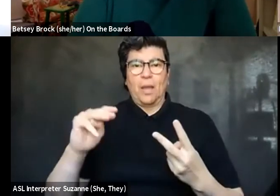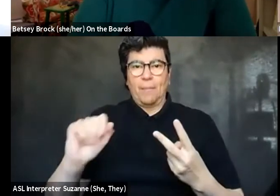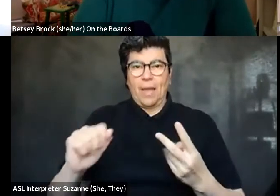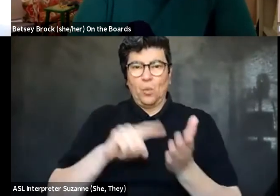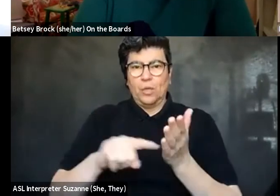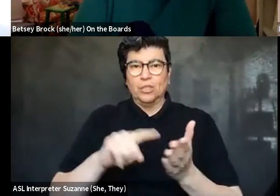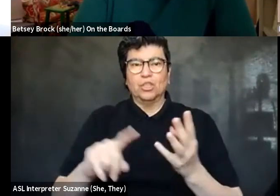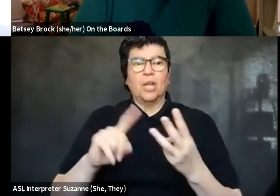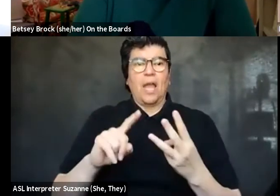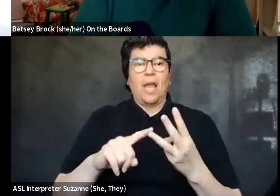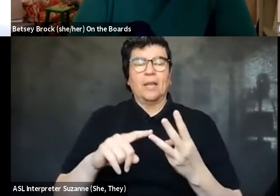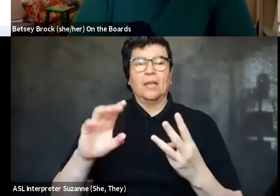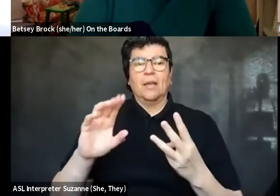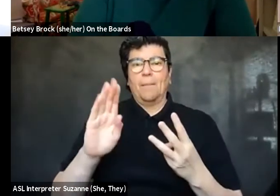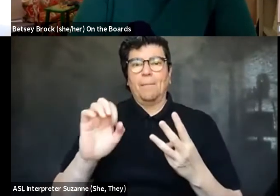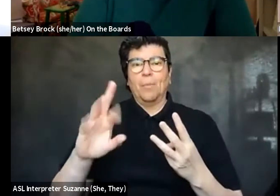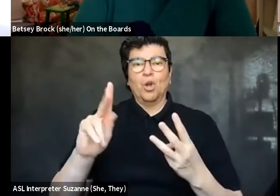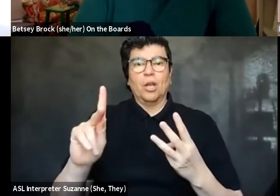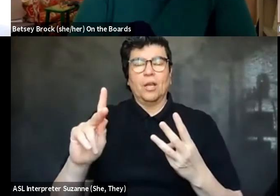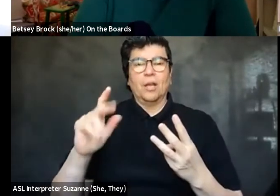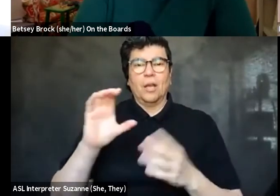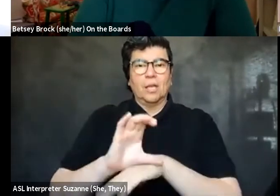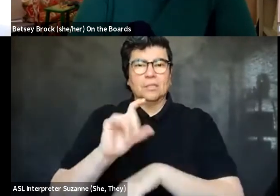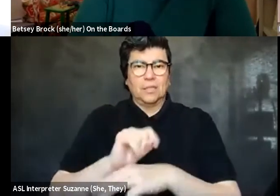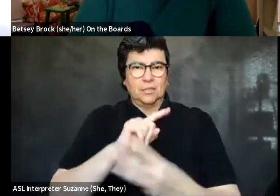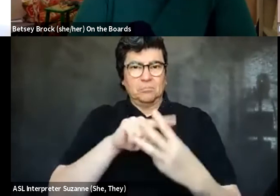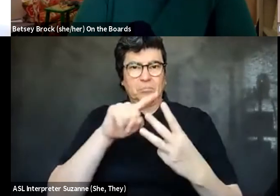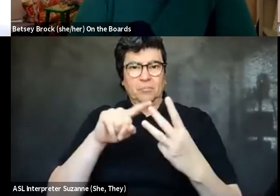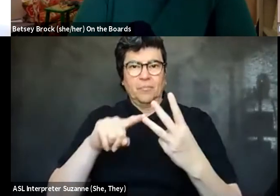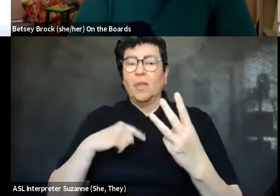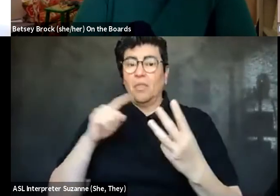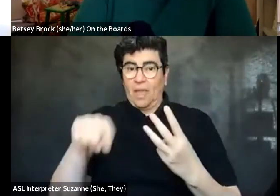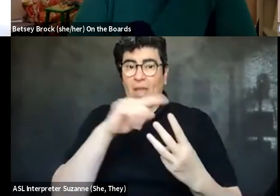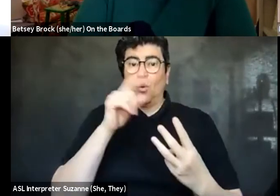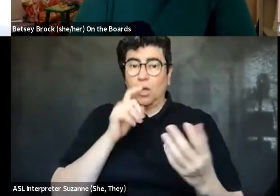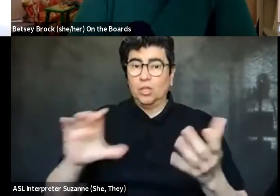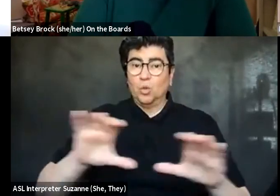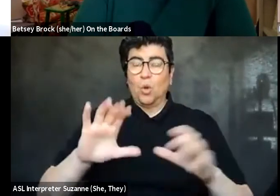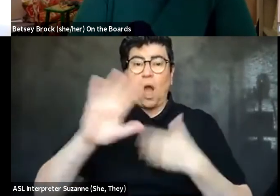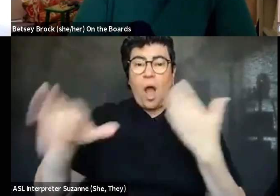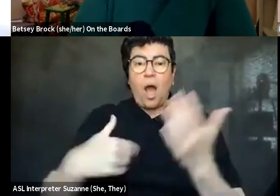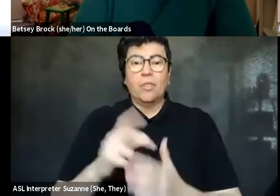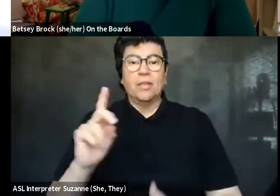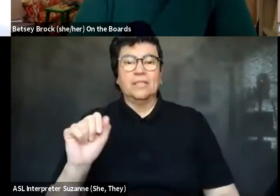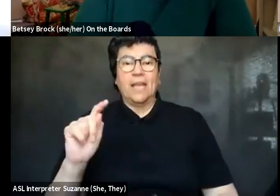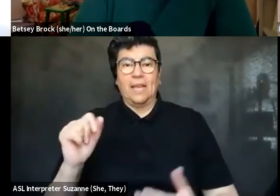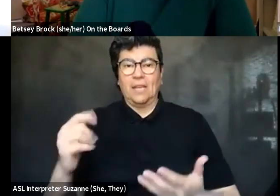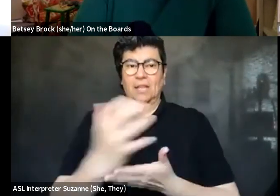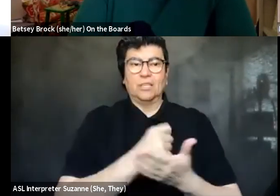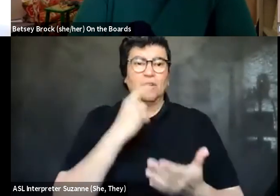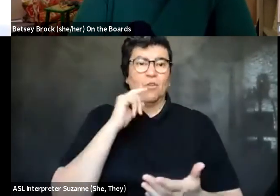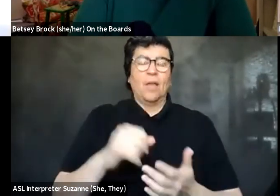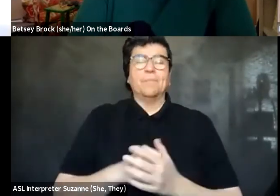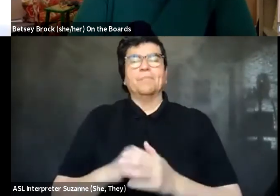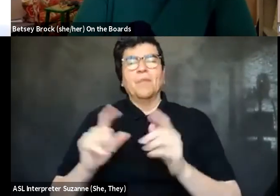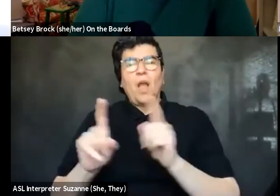Vivian Savath from Burke Consulting, and they are guiding and informing all of our data collection and analysis for that. There's also a